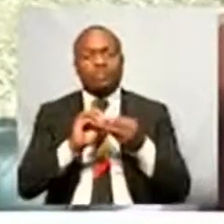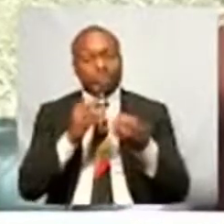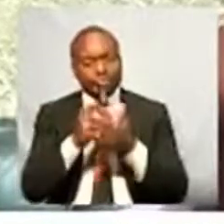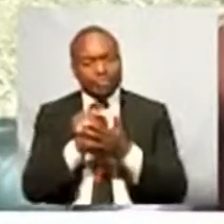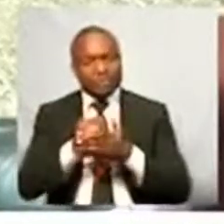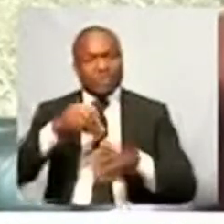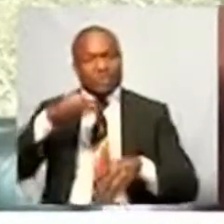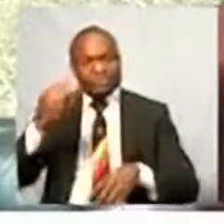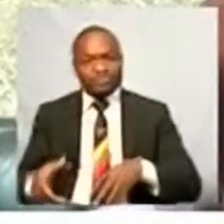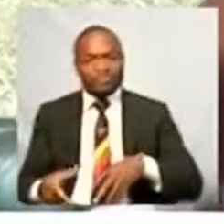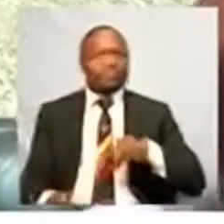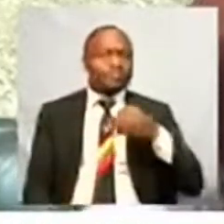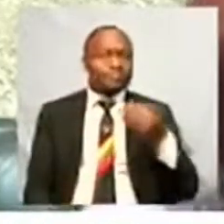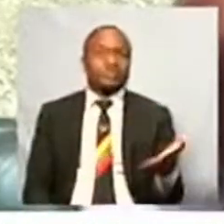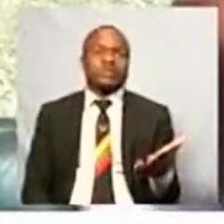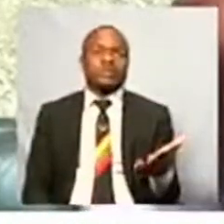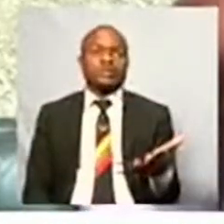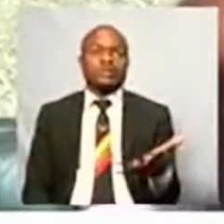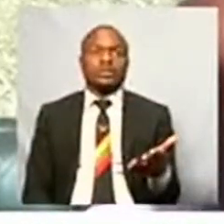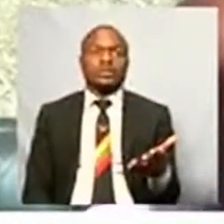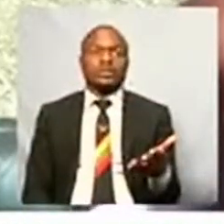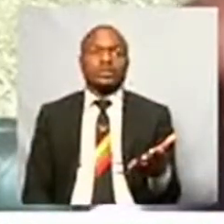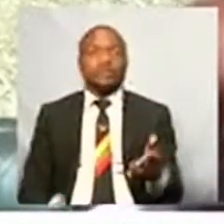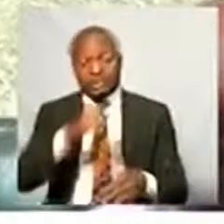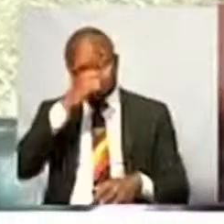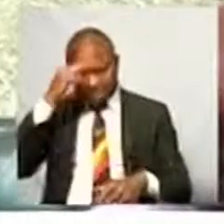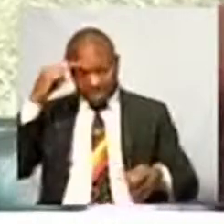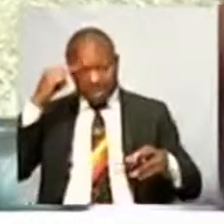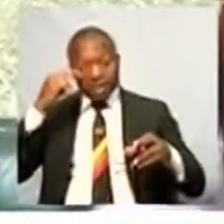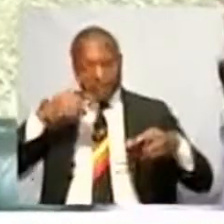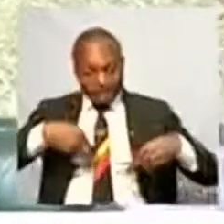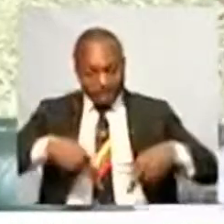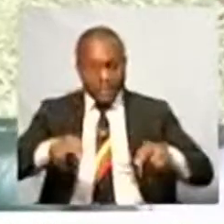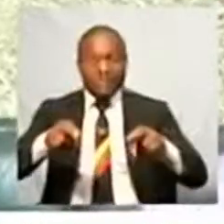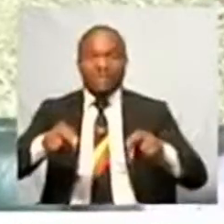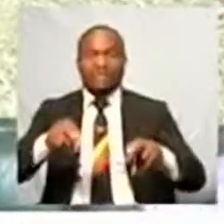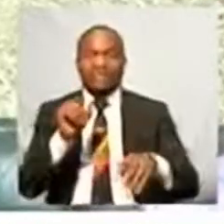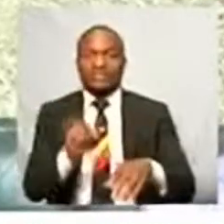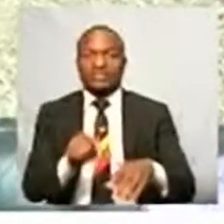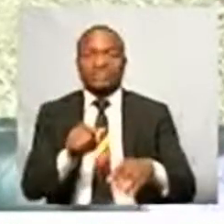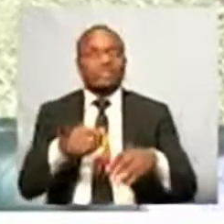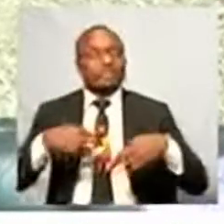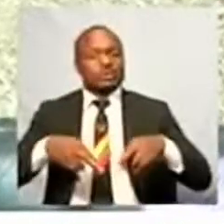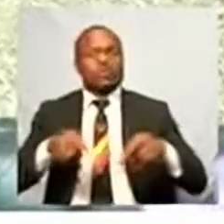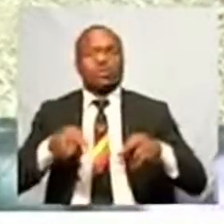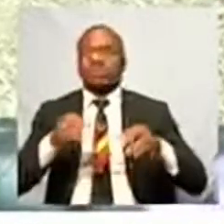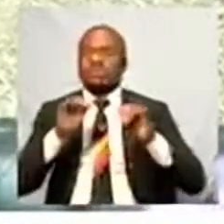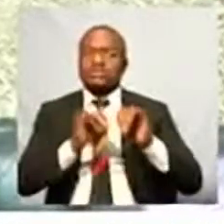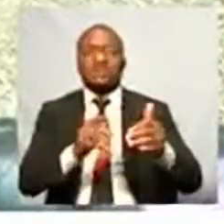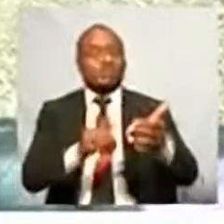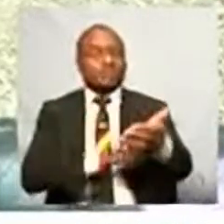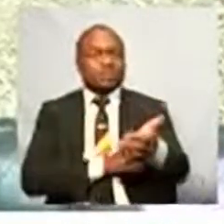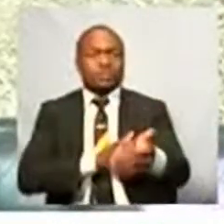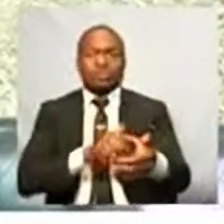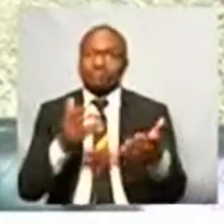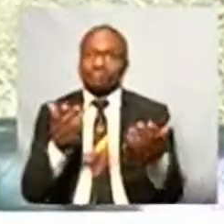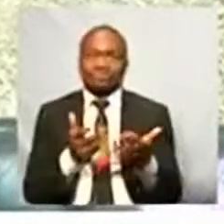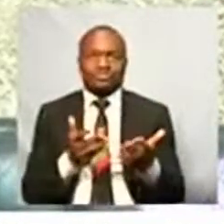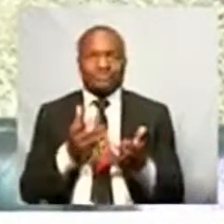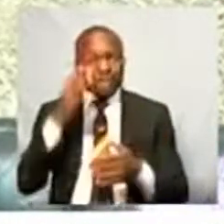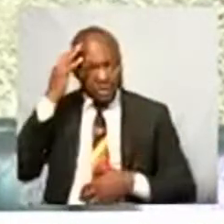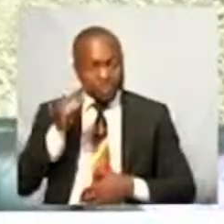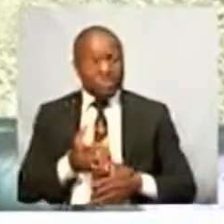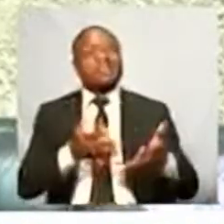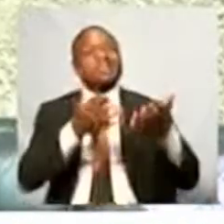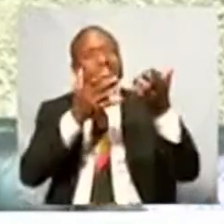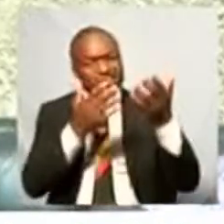spent to tar these roads. But these roads do not stay long because the heavy roads are using our